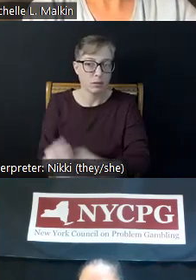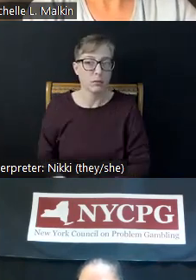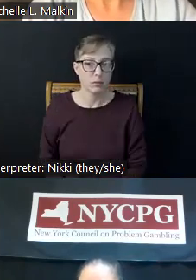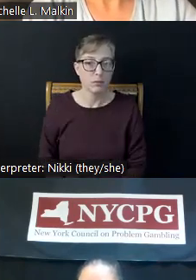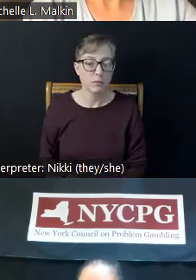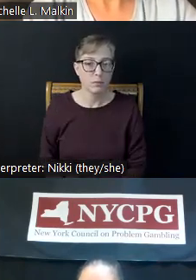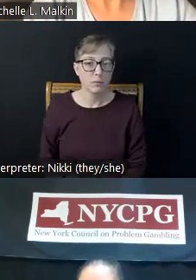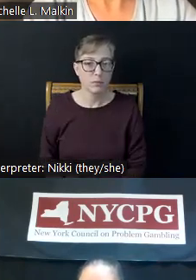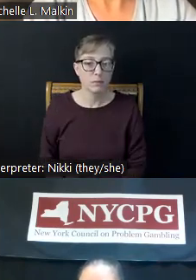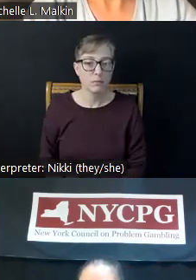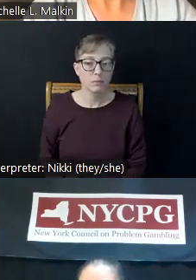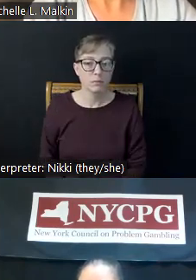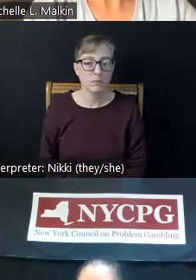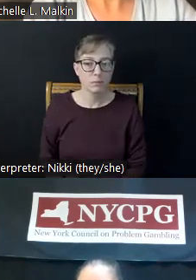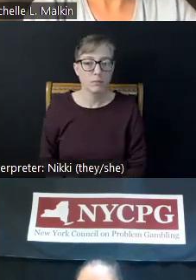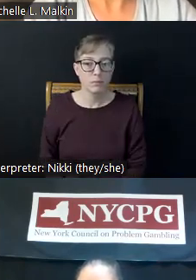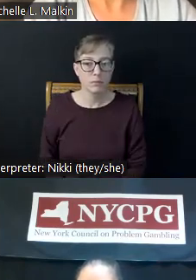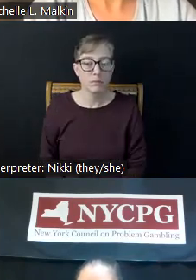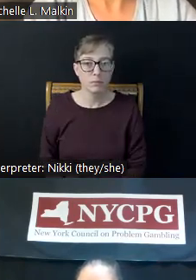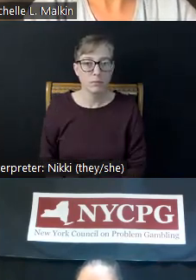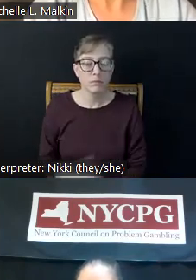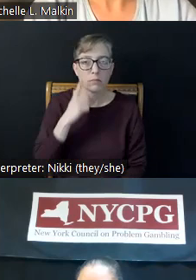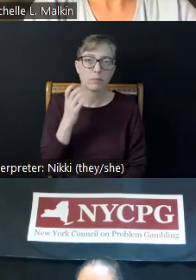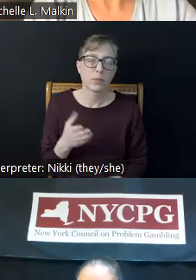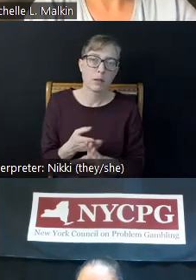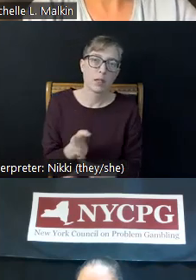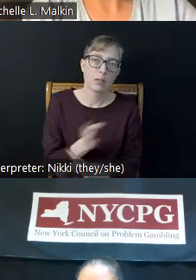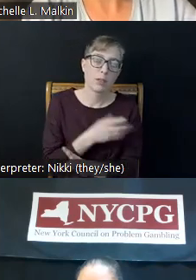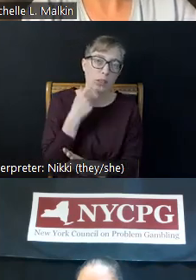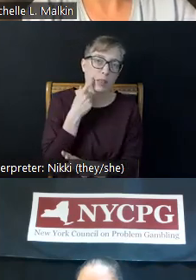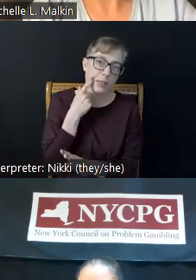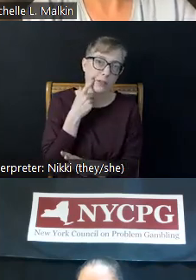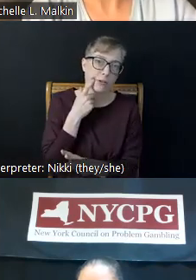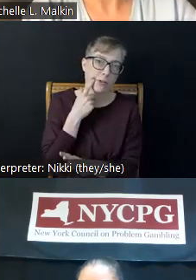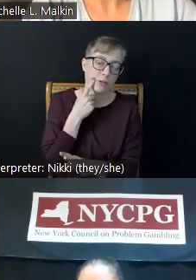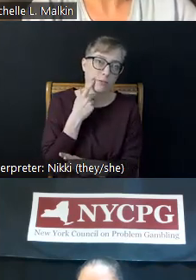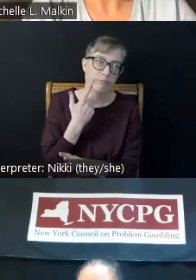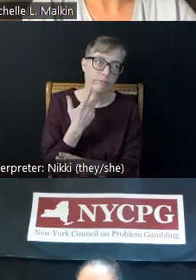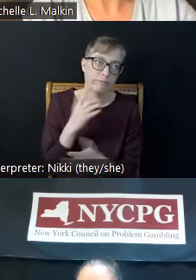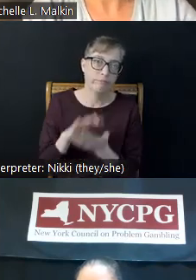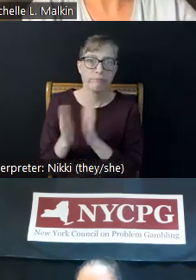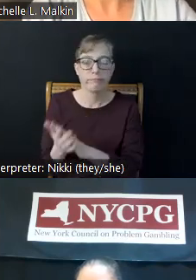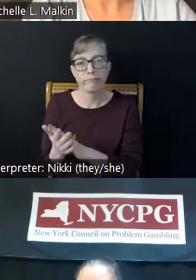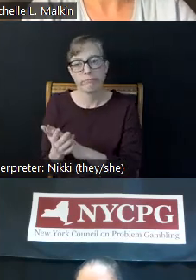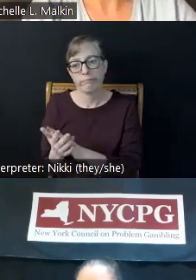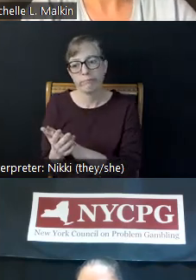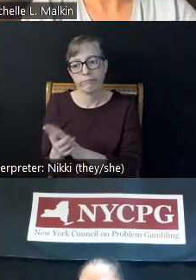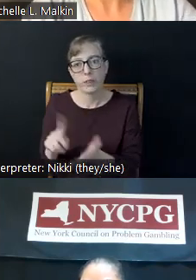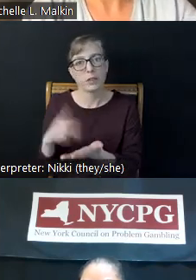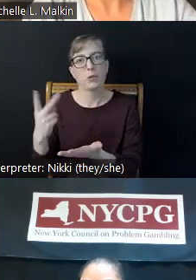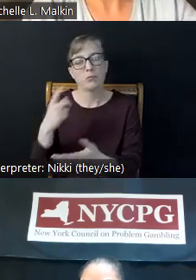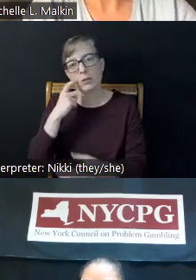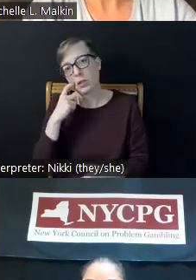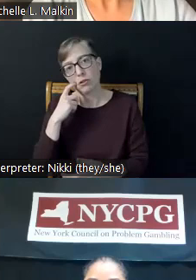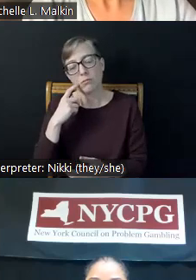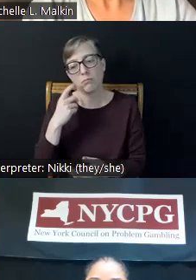addictions that they had on the outside and not necessarily getting the help they need. They will turn to gambling, or they could just develop the addiction while